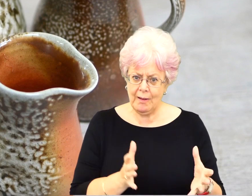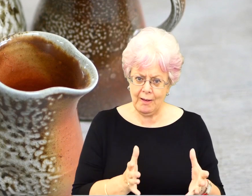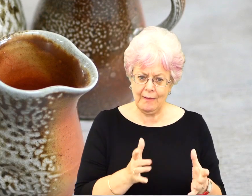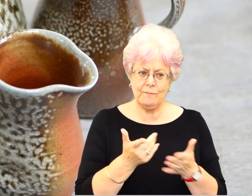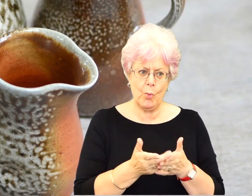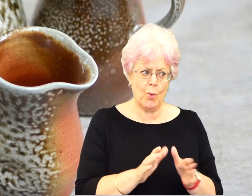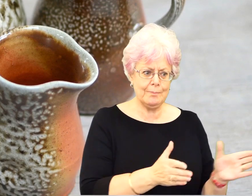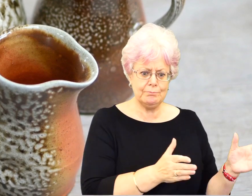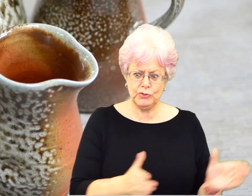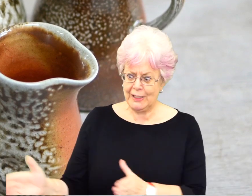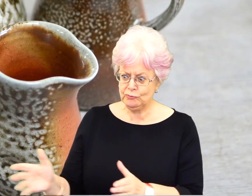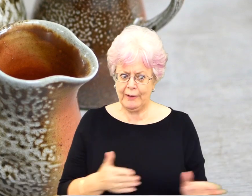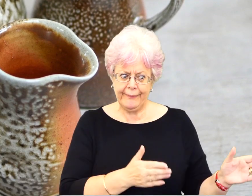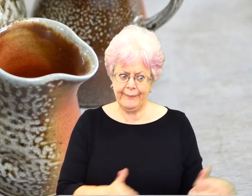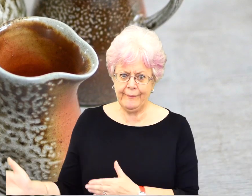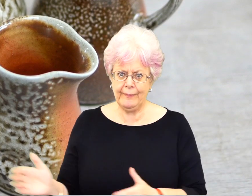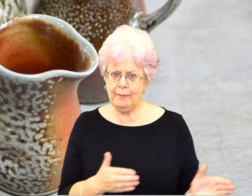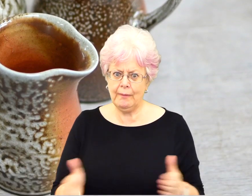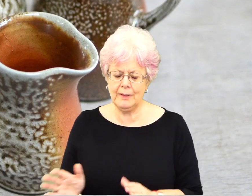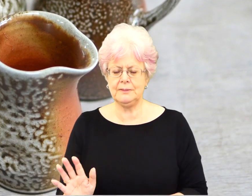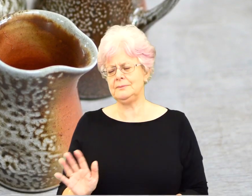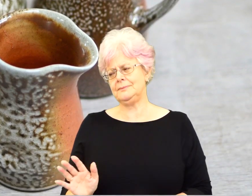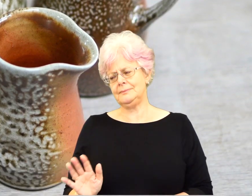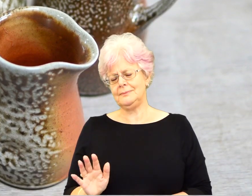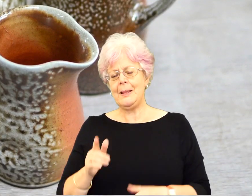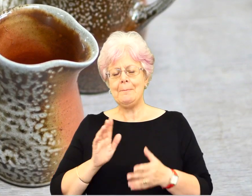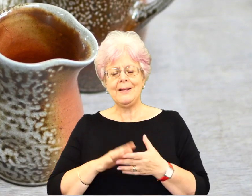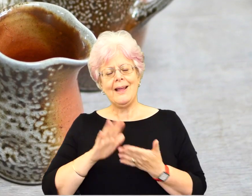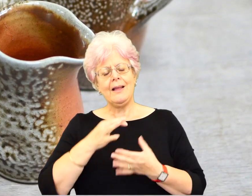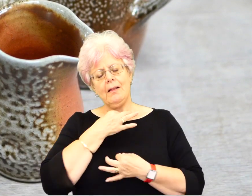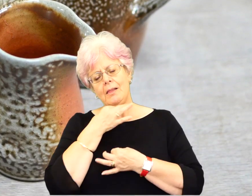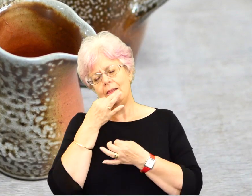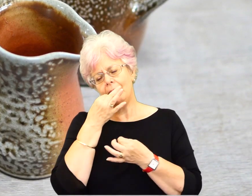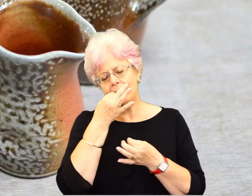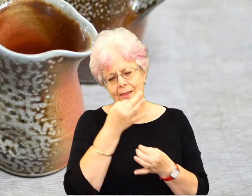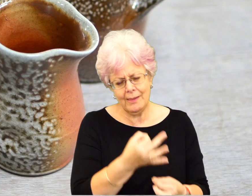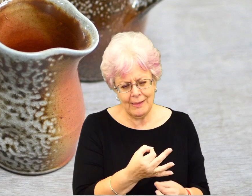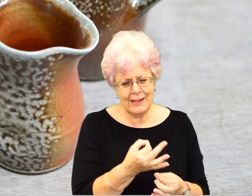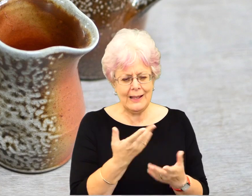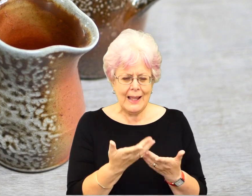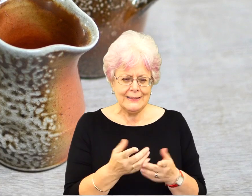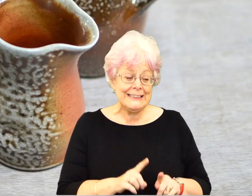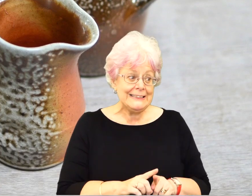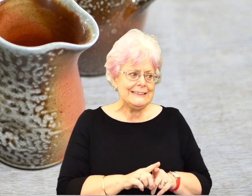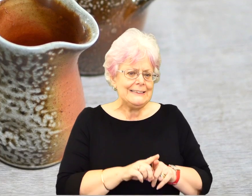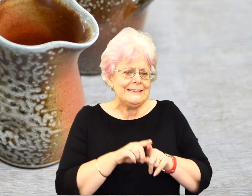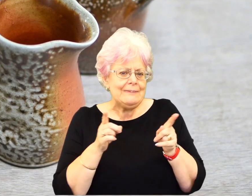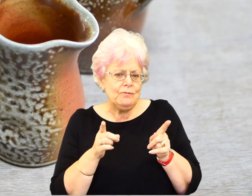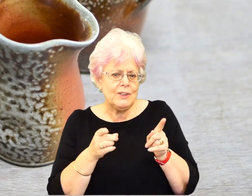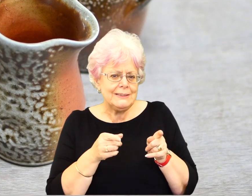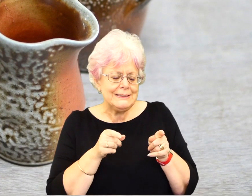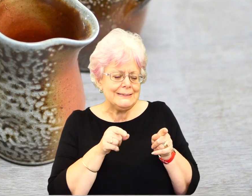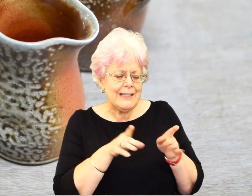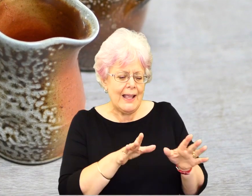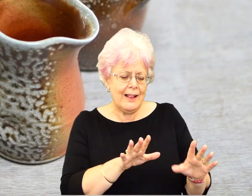of tableware, but I'm much more drawn to forms that are slightly in between, slightly elusive. People